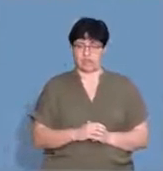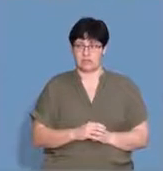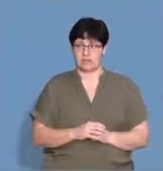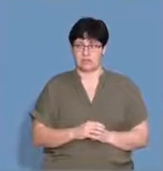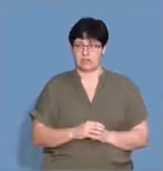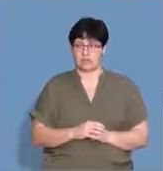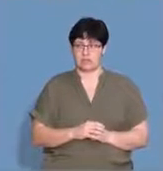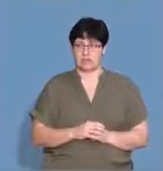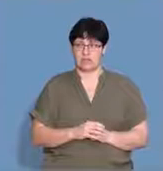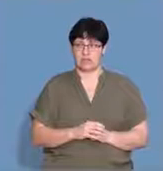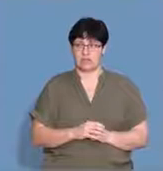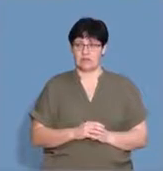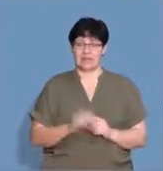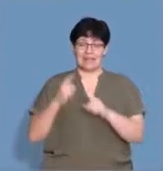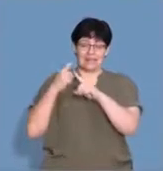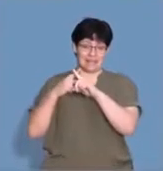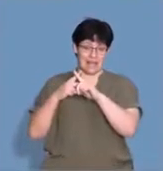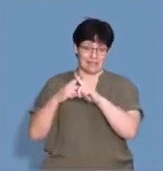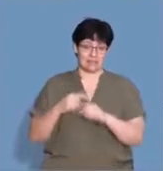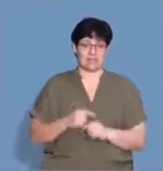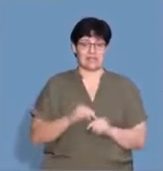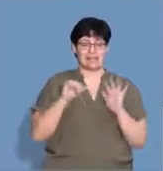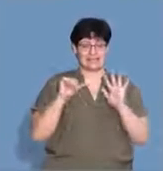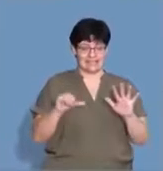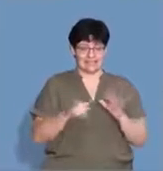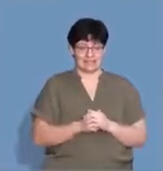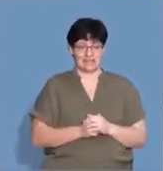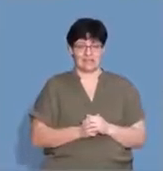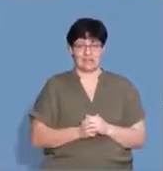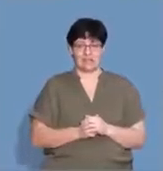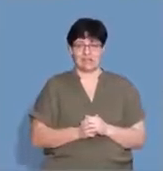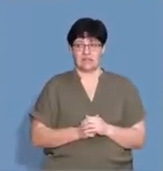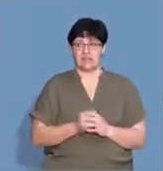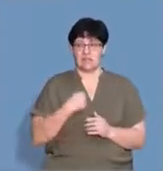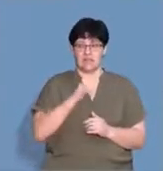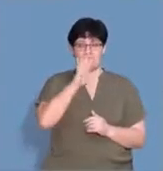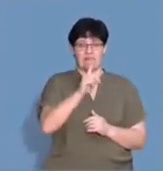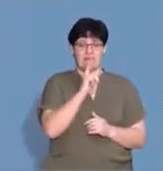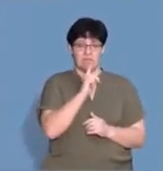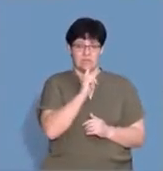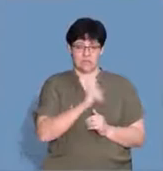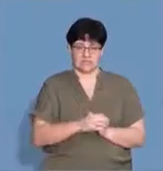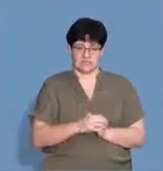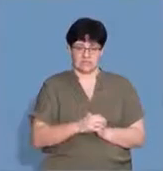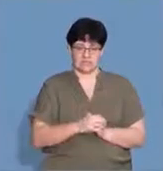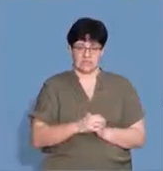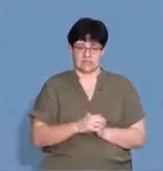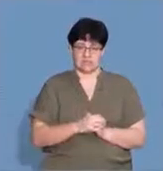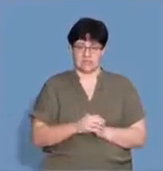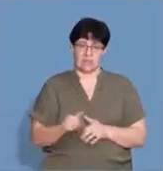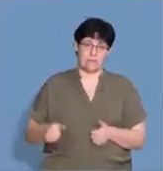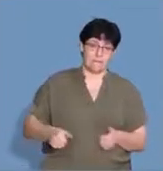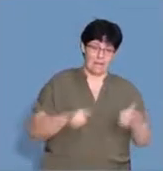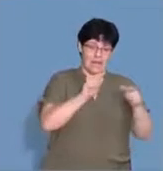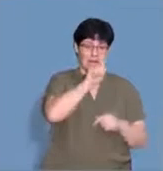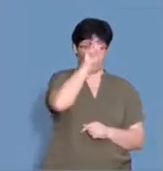to show you this on this calculator, times 6. And that gives you 5,000 Rand. I'm coming back to this